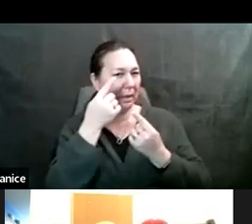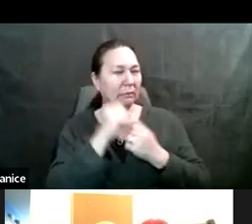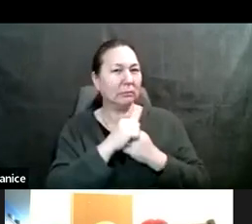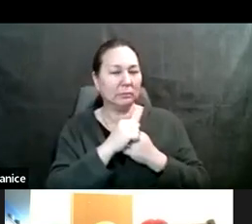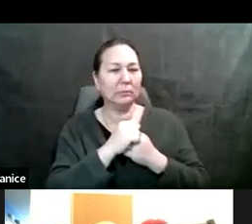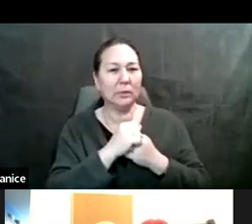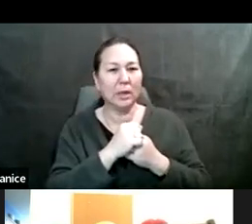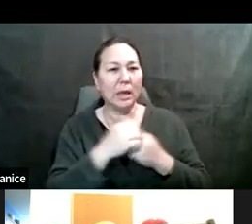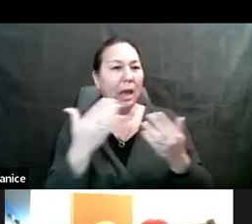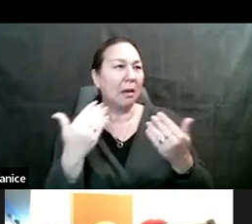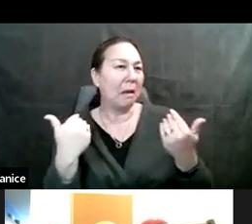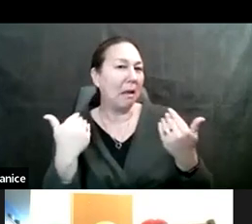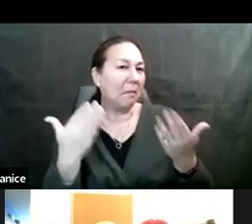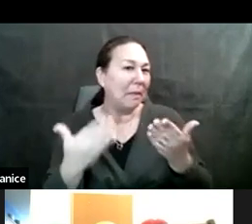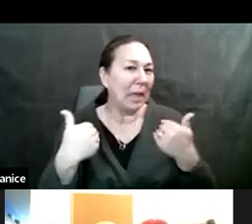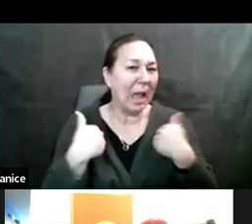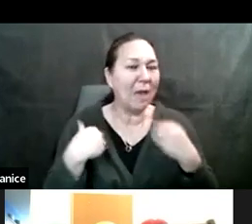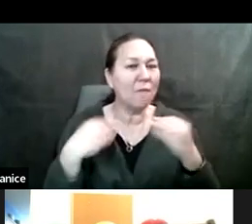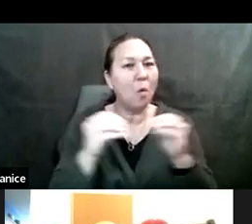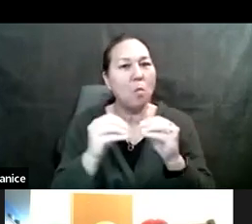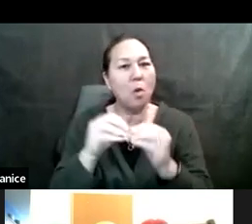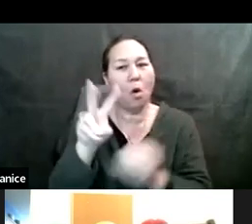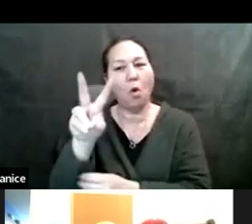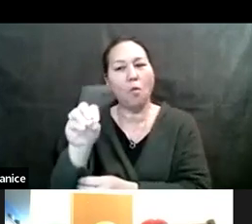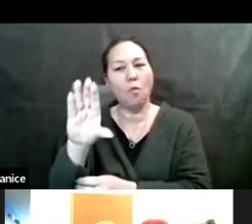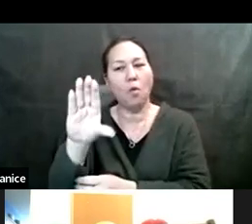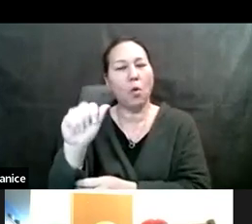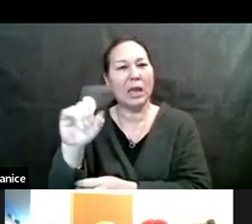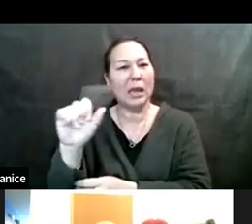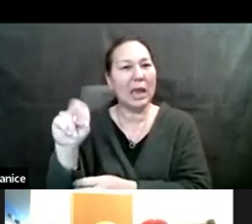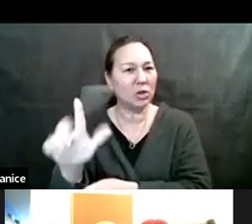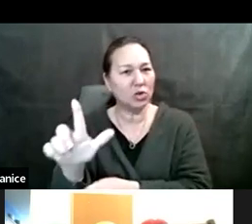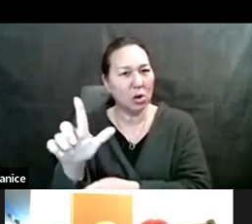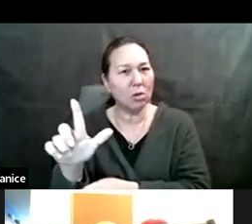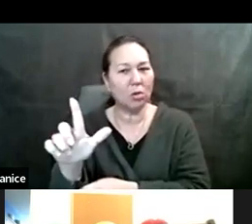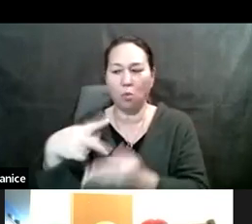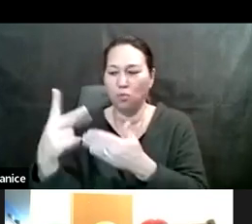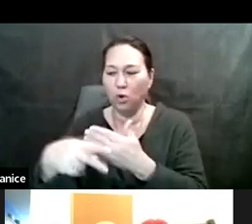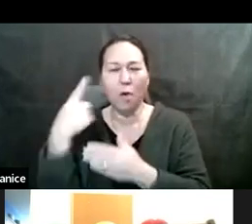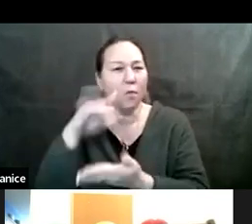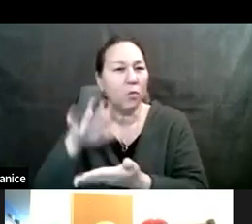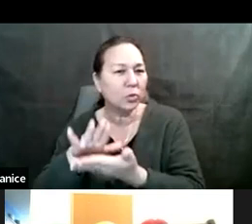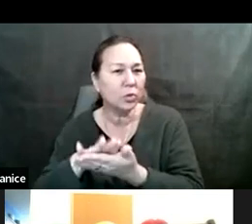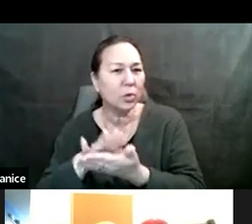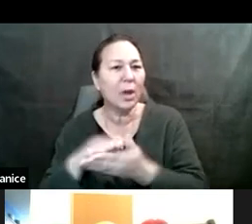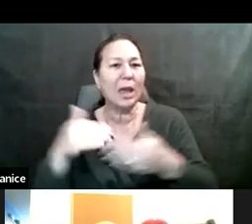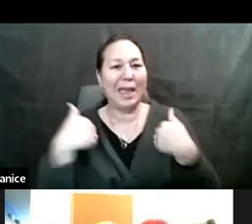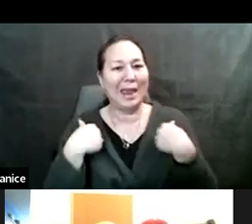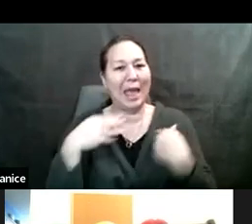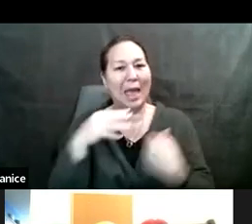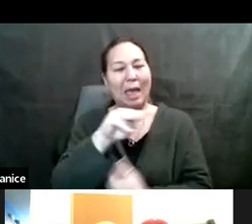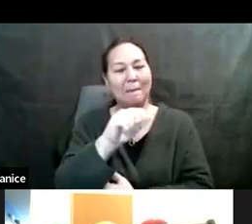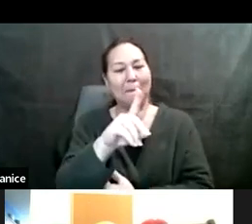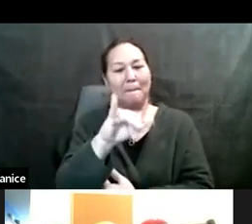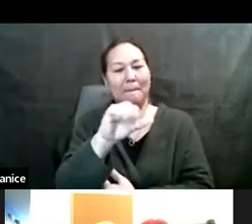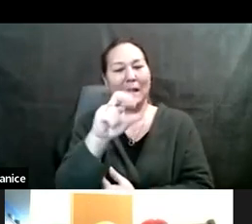Technical vocational programs for the school and as well um make even Madison Park be a better school thank